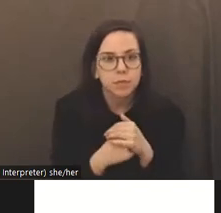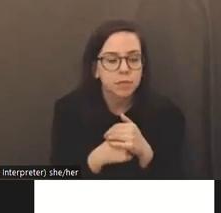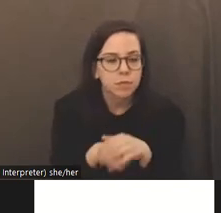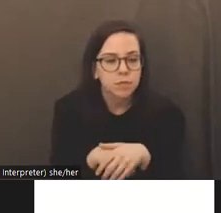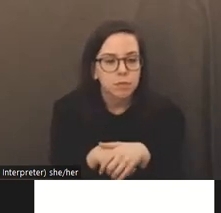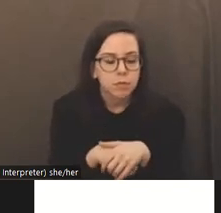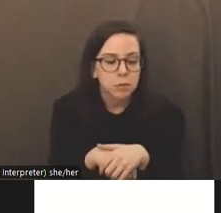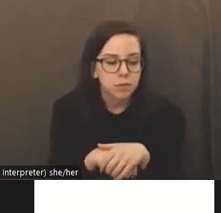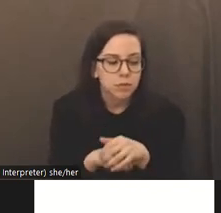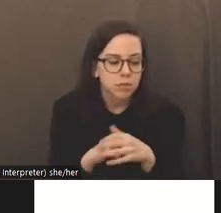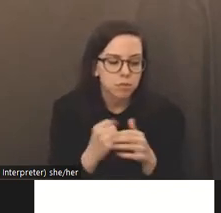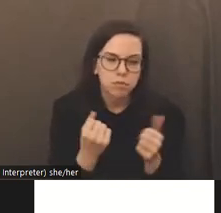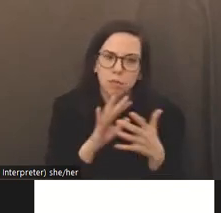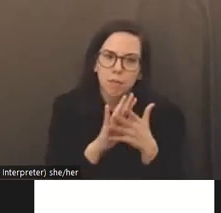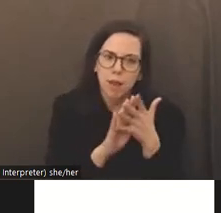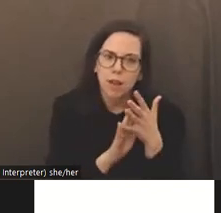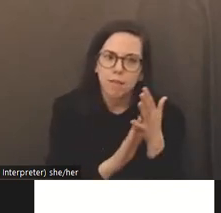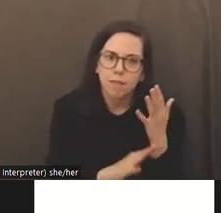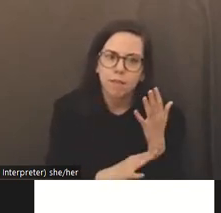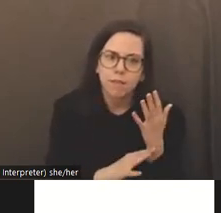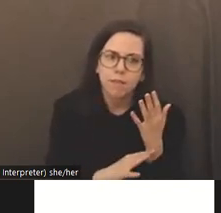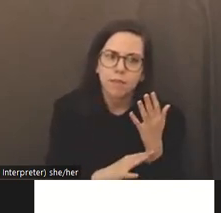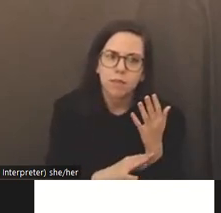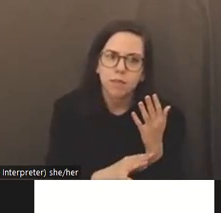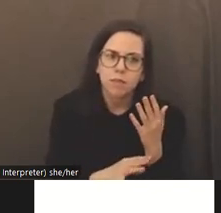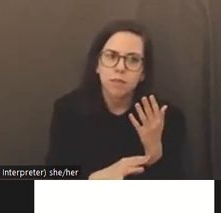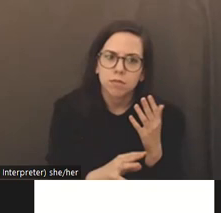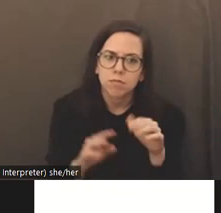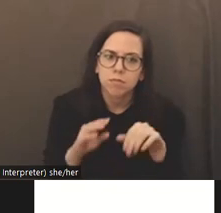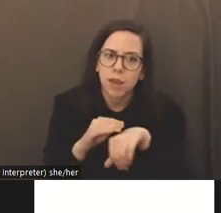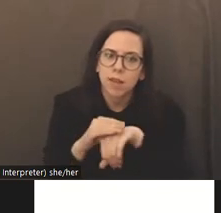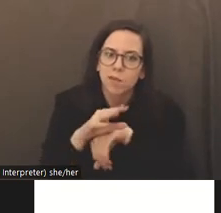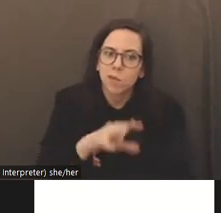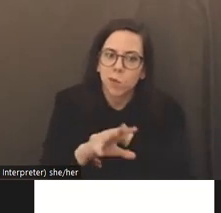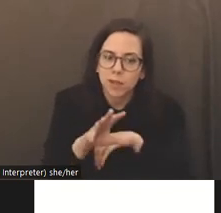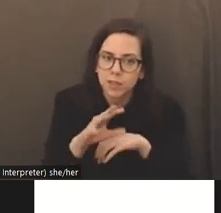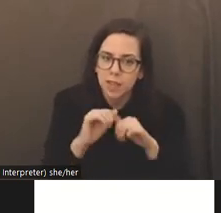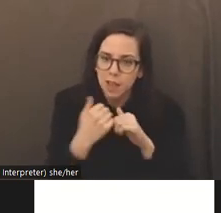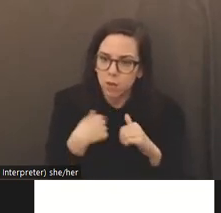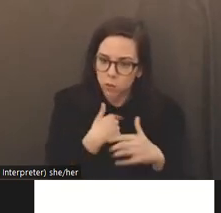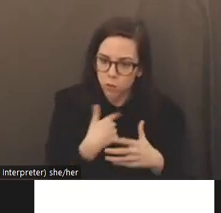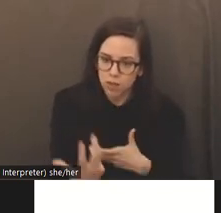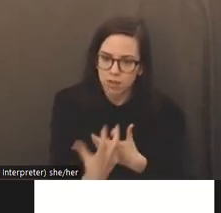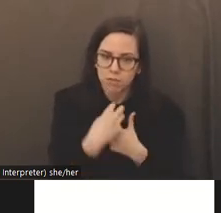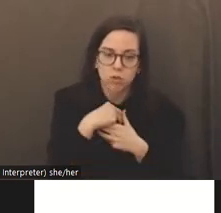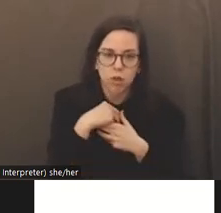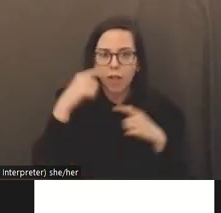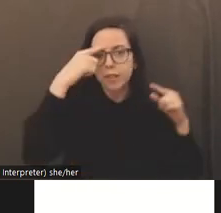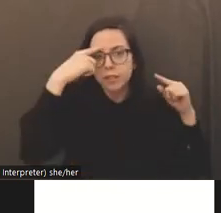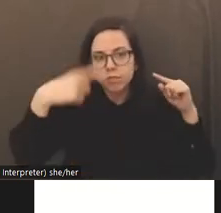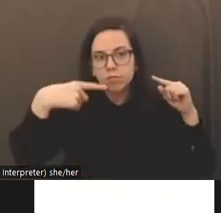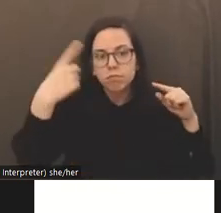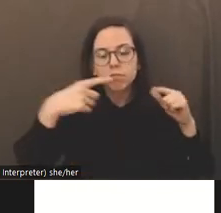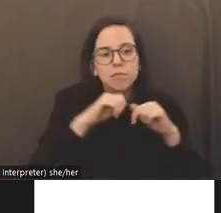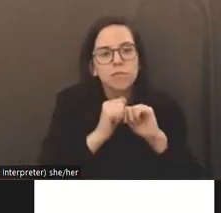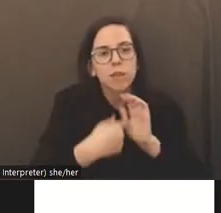that kind of contribute to the internalization of that subject matter and how it is